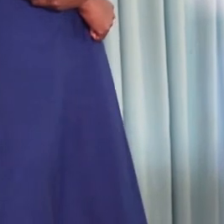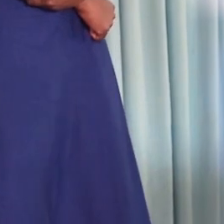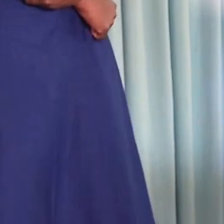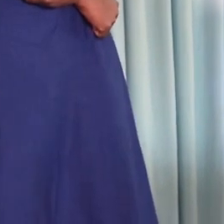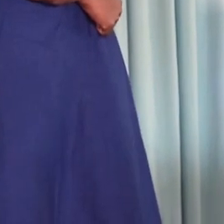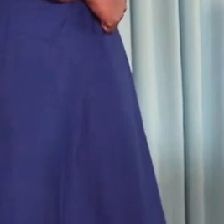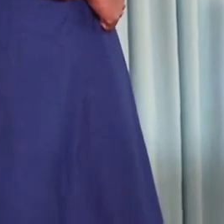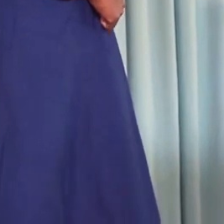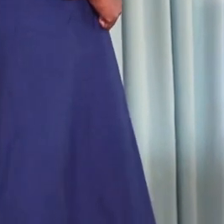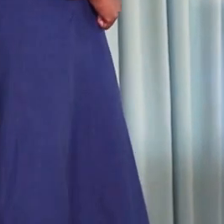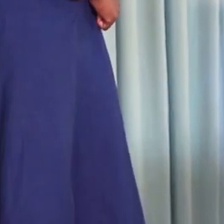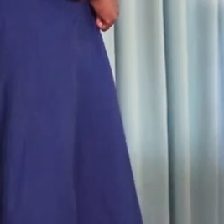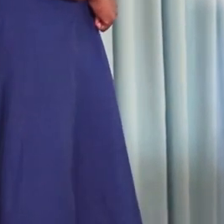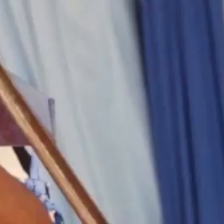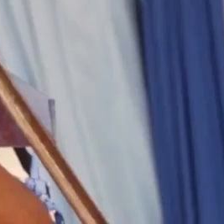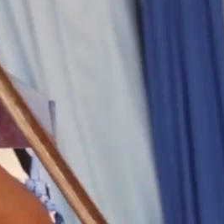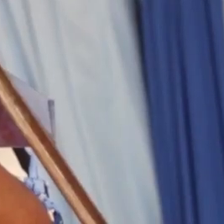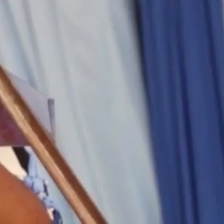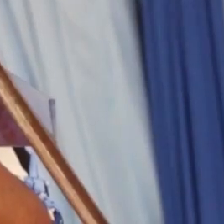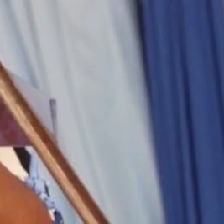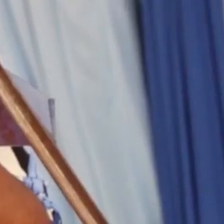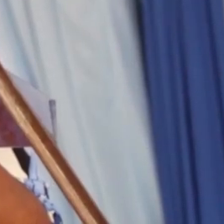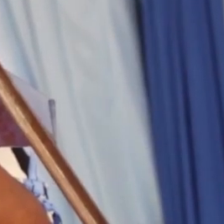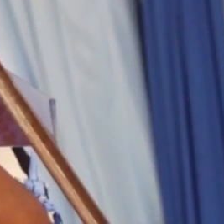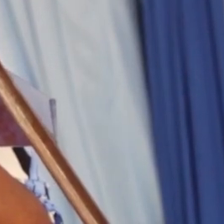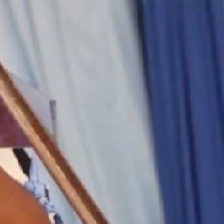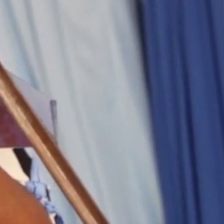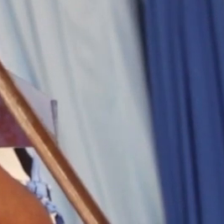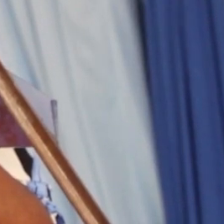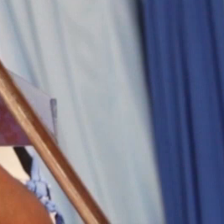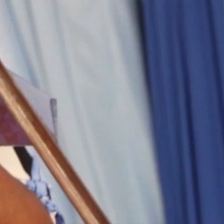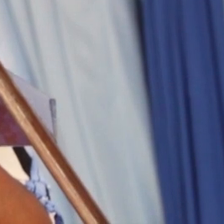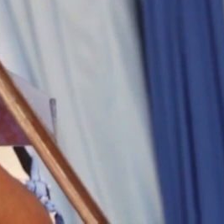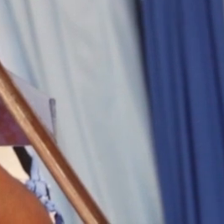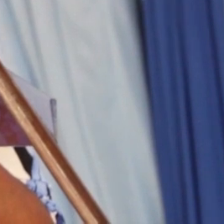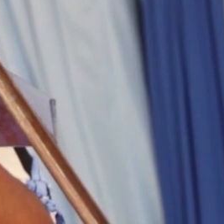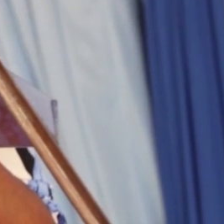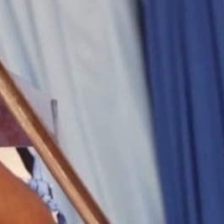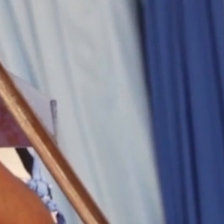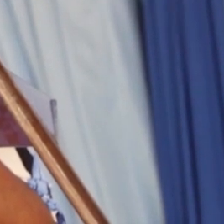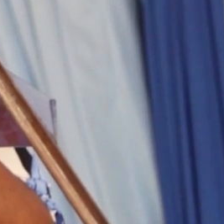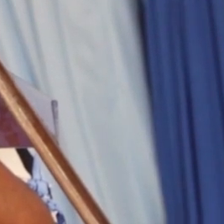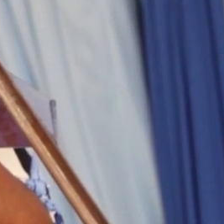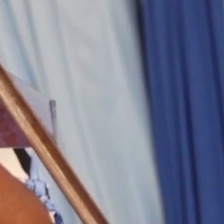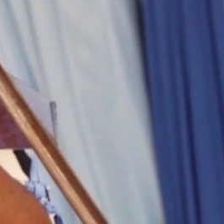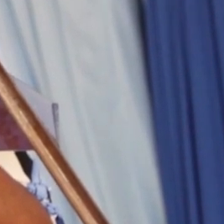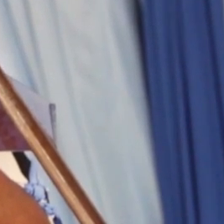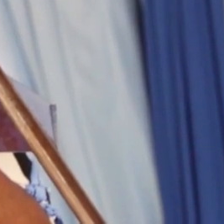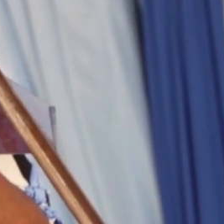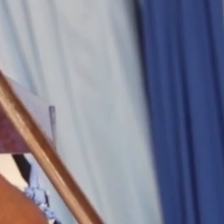country, those that are led. Father, may you forgive them. Thank you for the Father that you have taken us, O